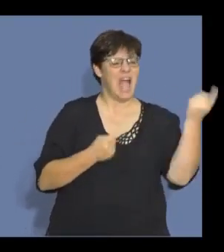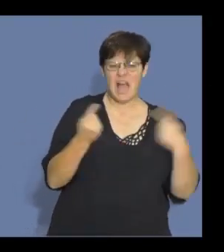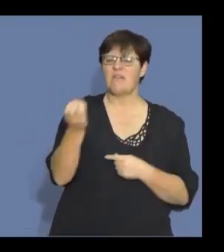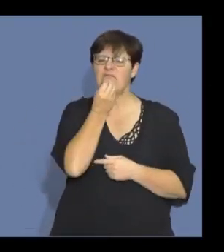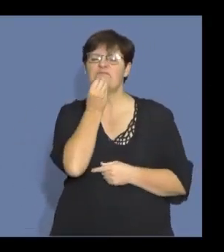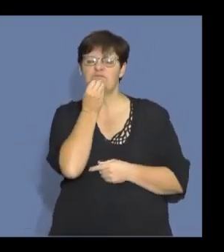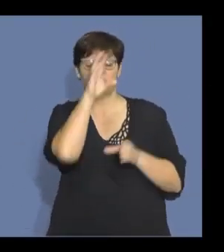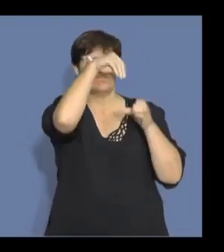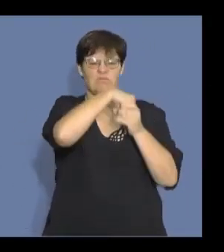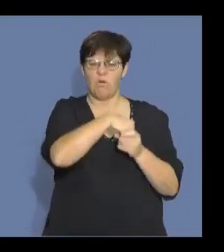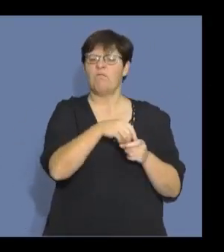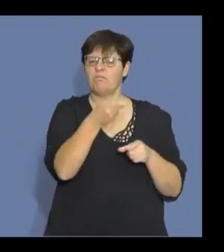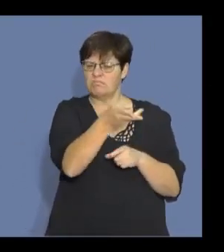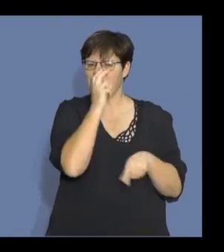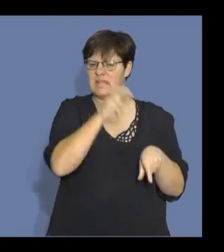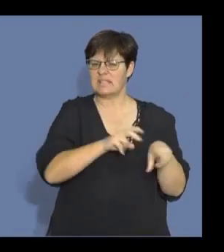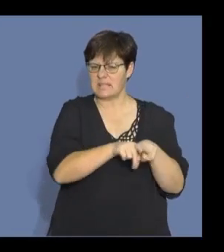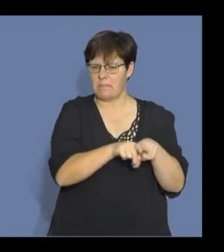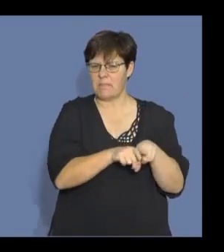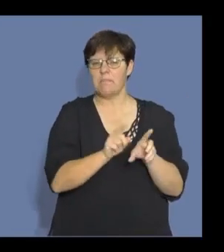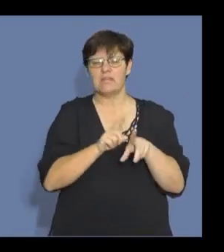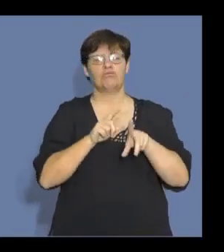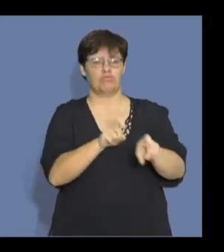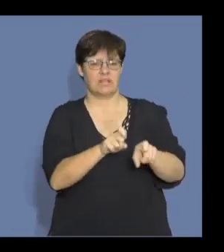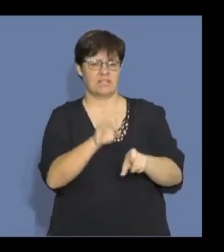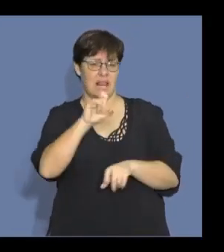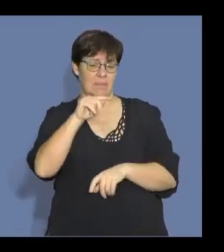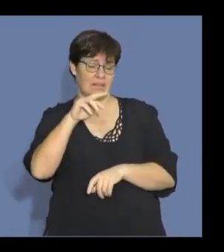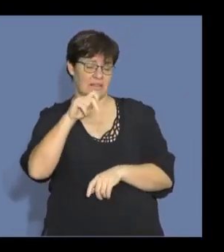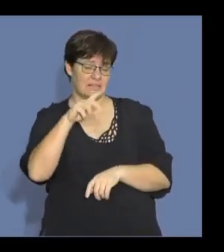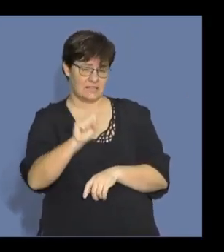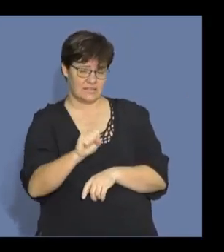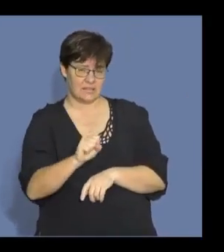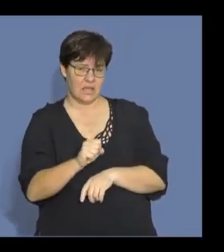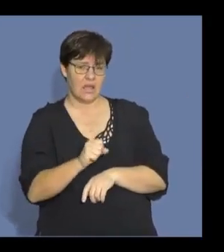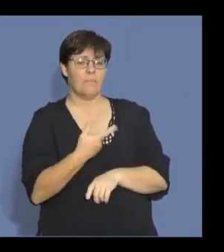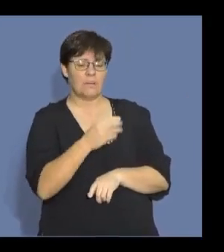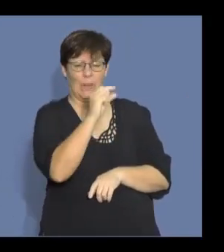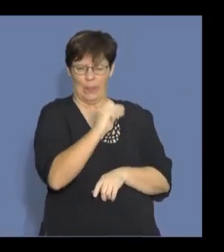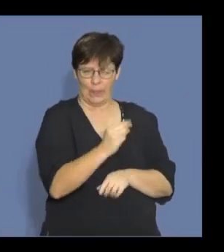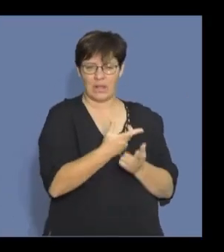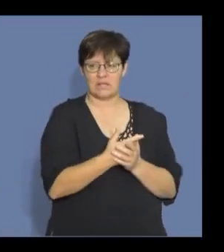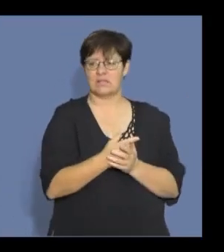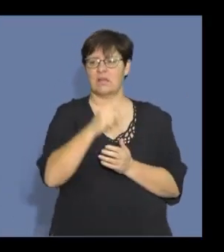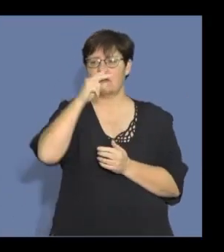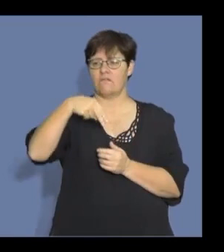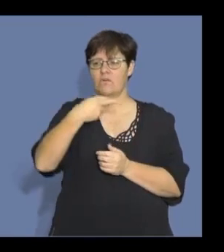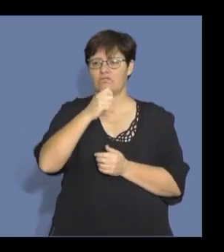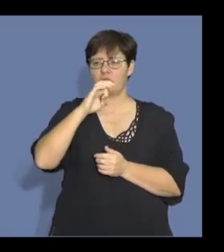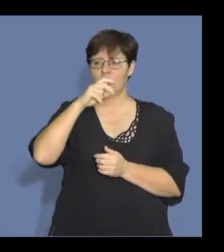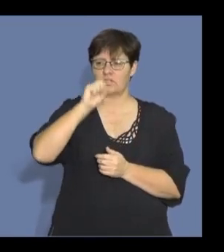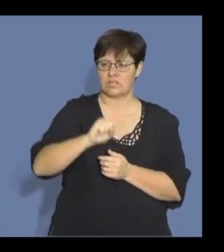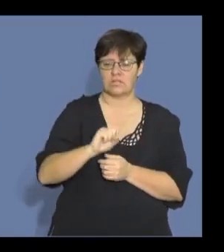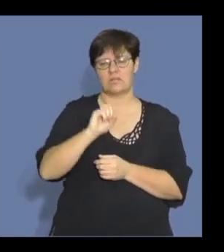required in smaller quantities, and those are called trace elements. And these are those elements such as phosphorus,